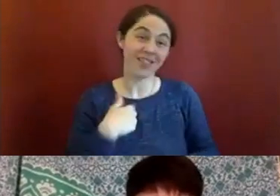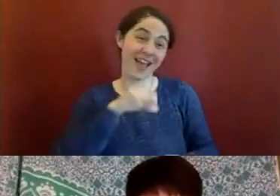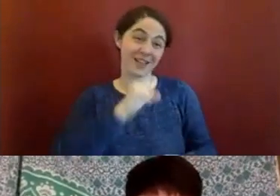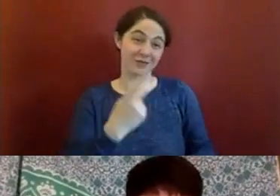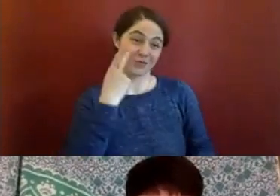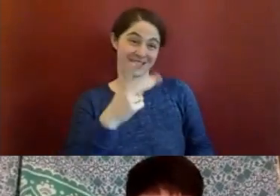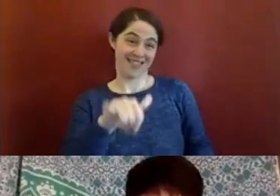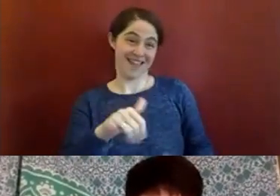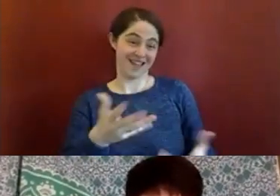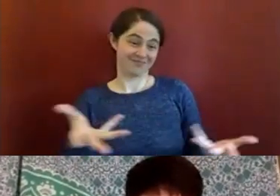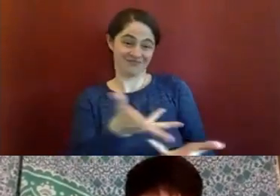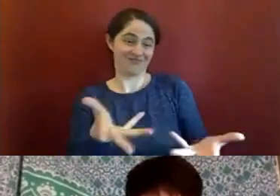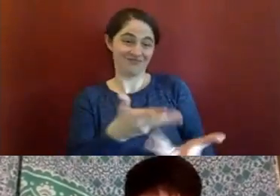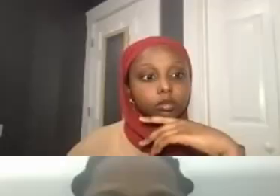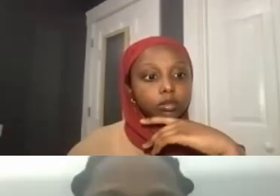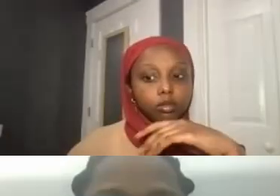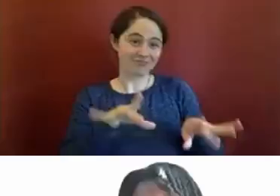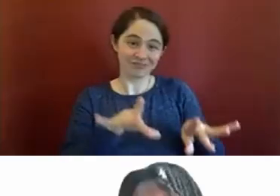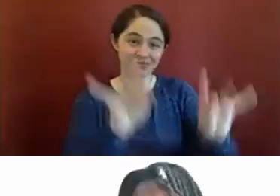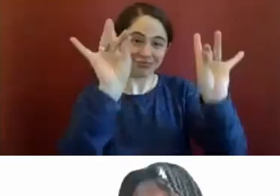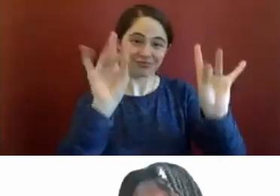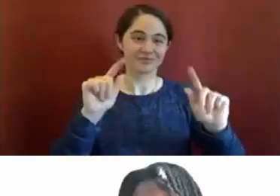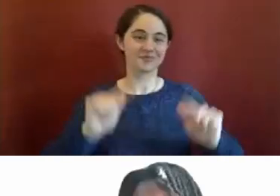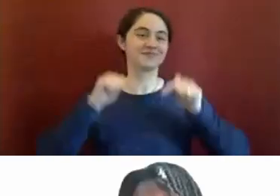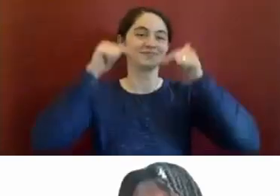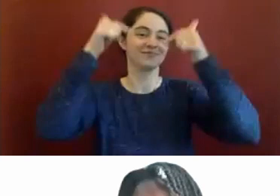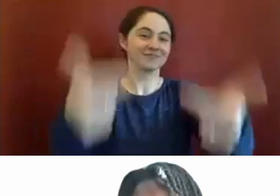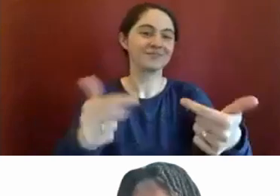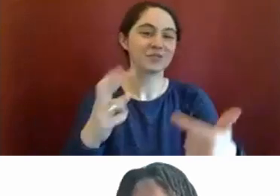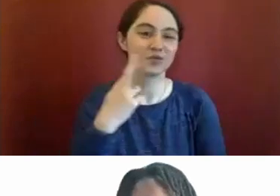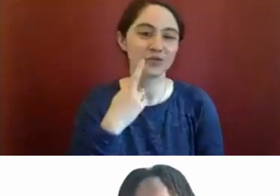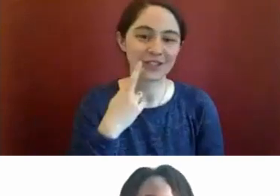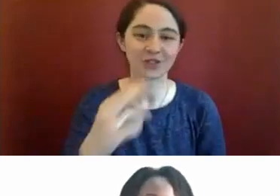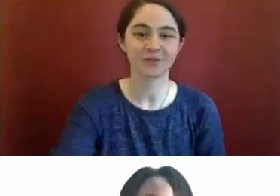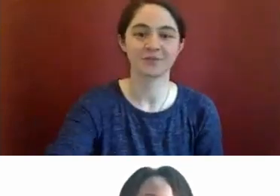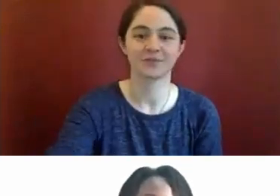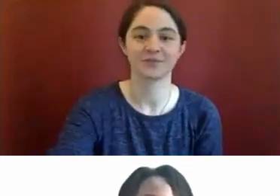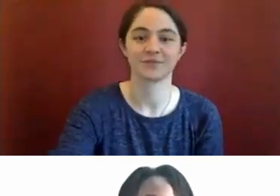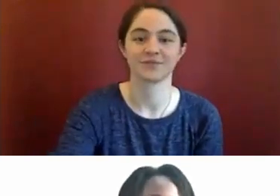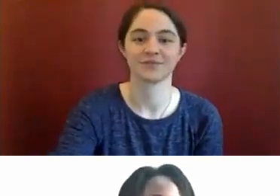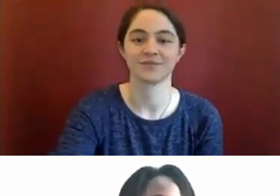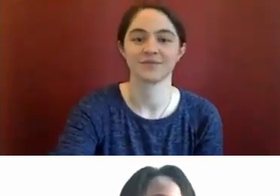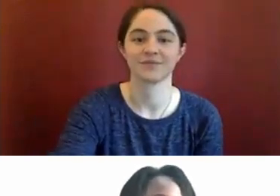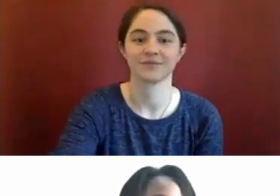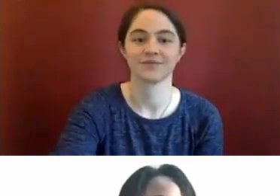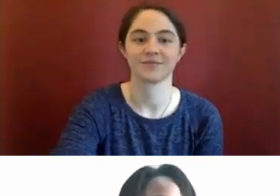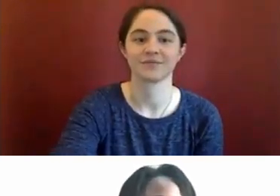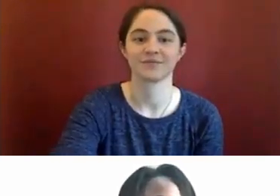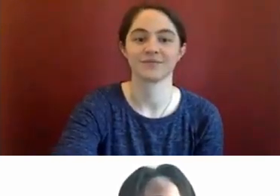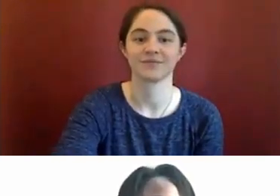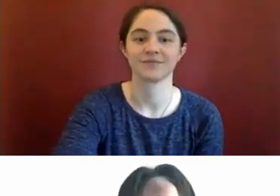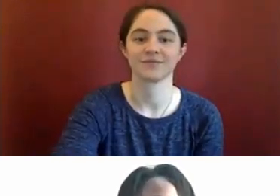It's wonderful. what I'm hearing across